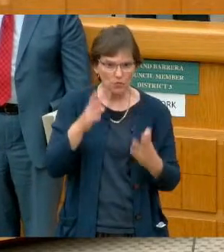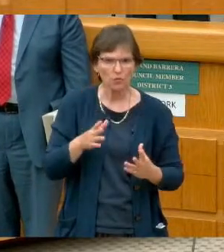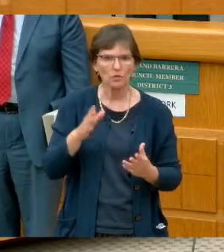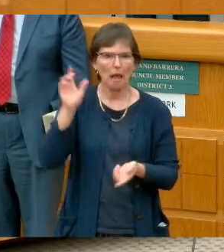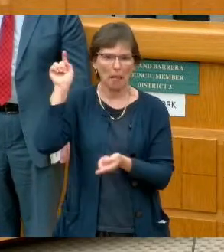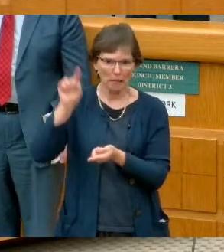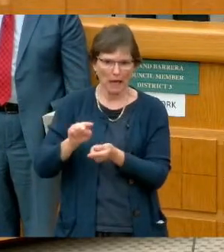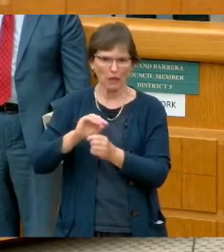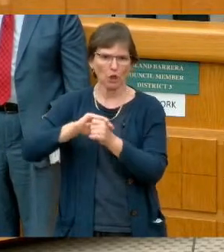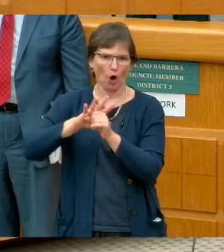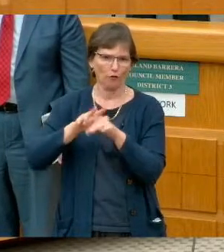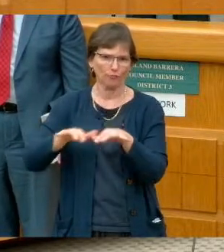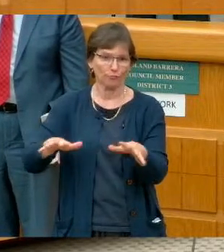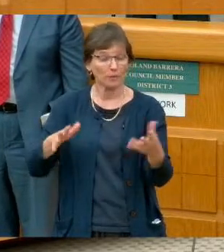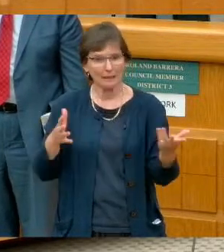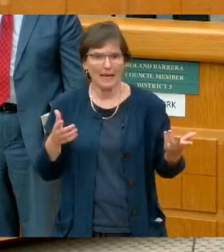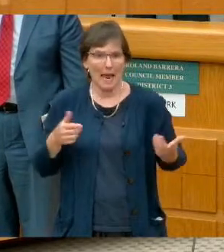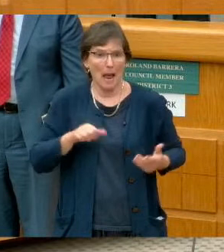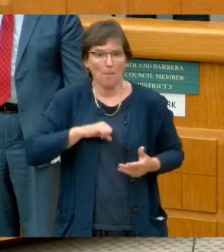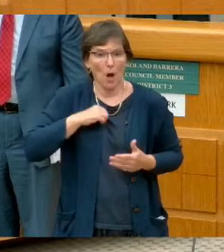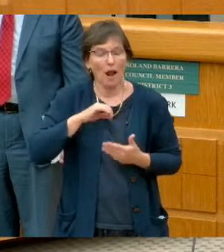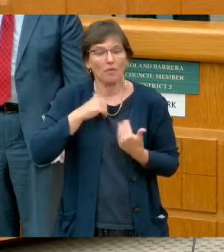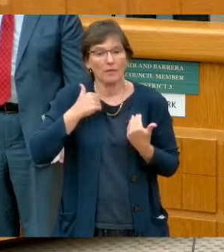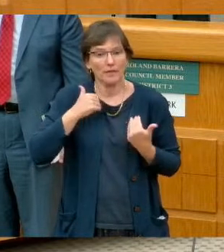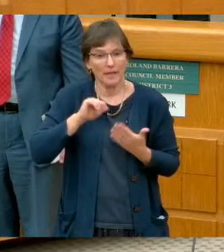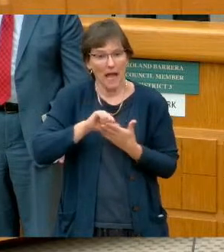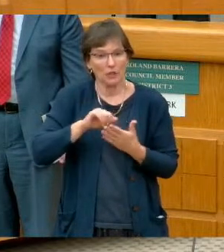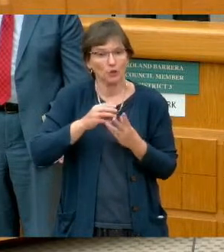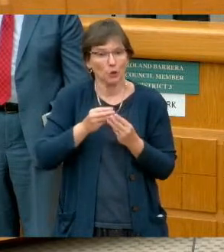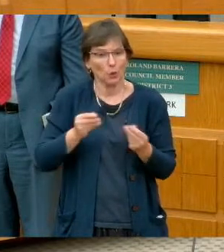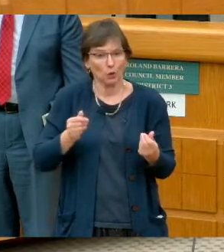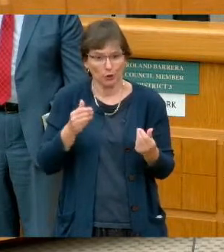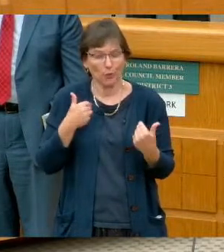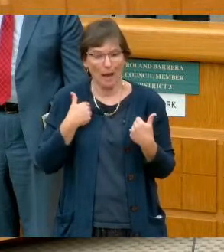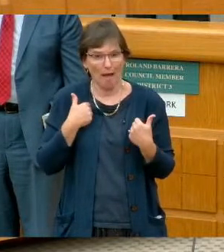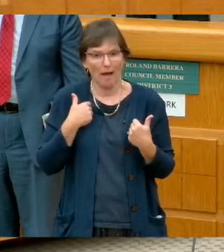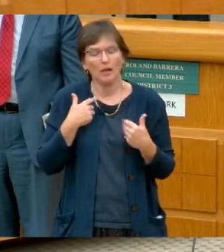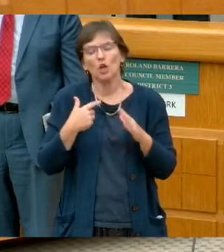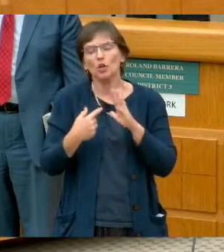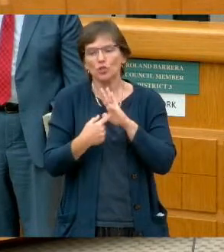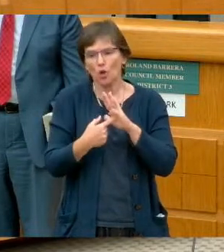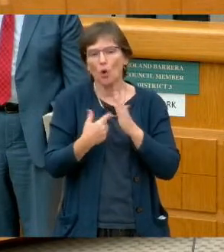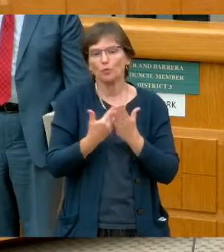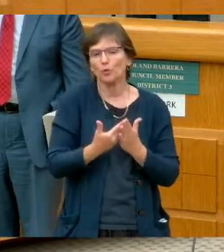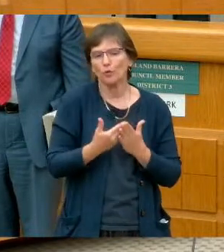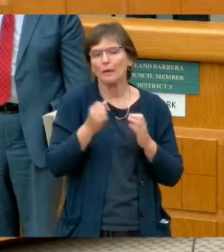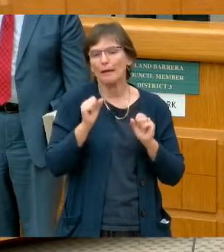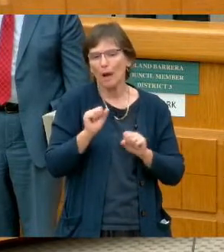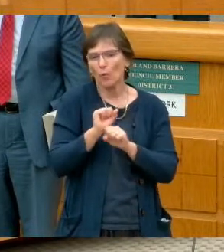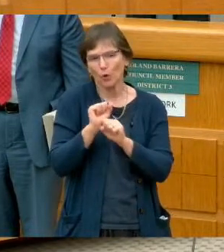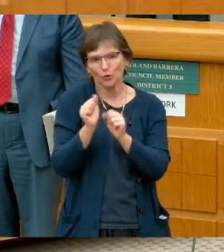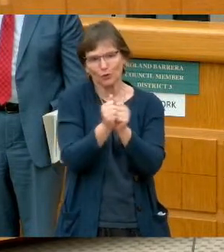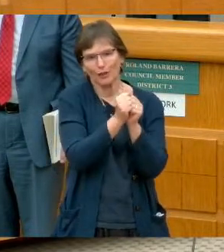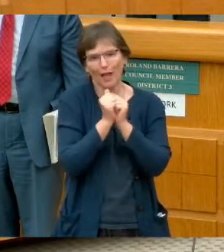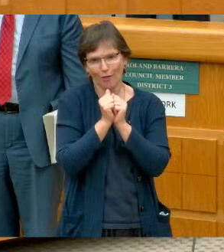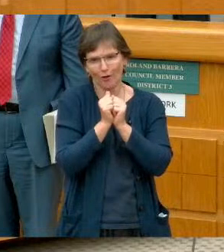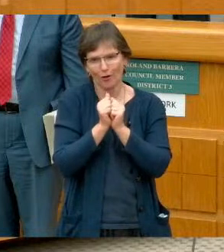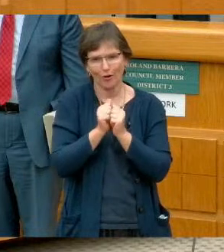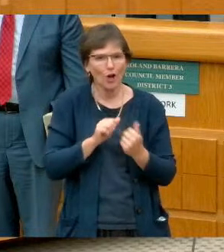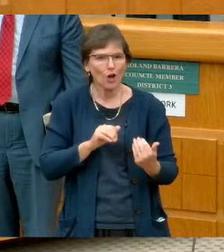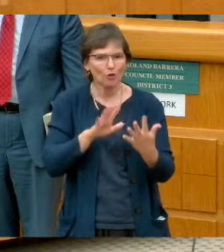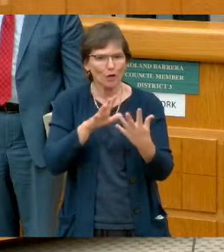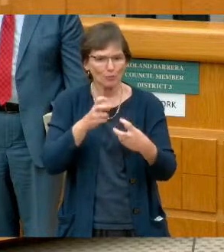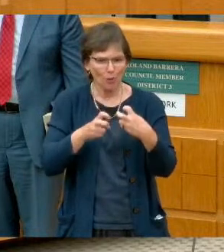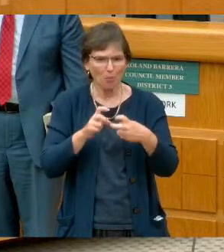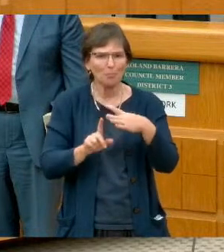that is something that, you know, quite frankly, I'm proud of, because it shows that you can work together